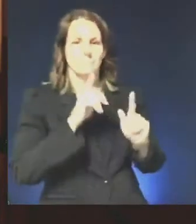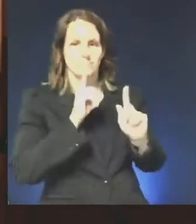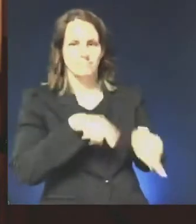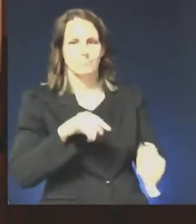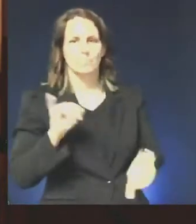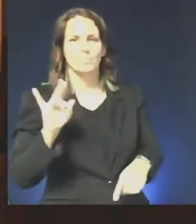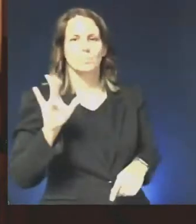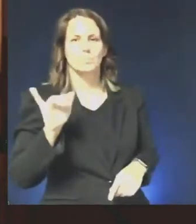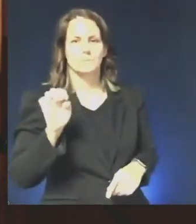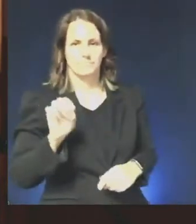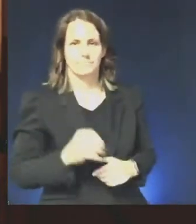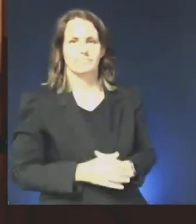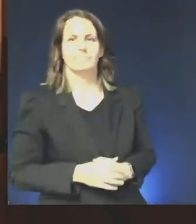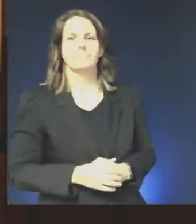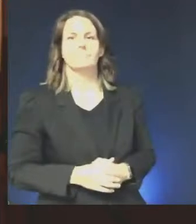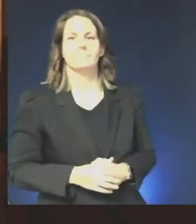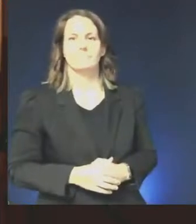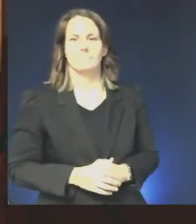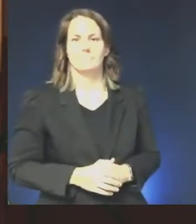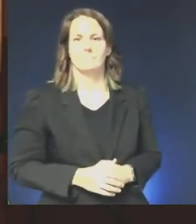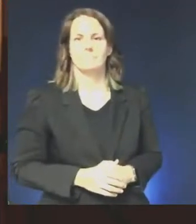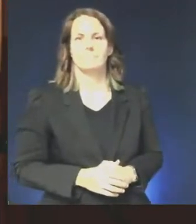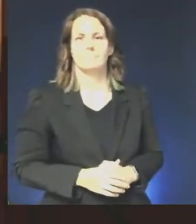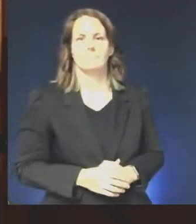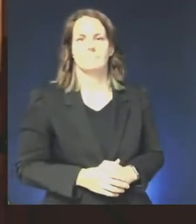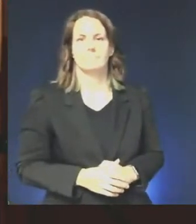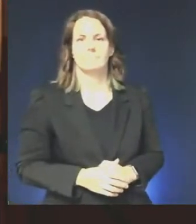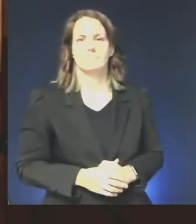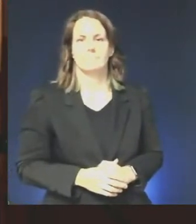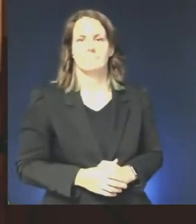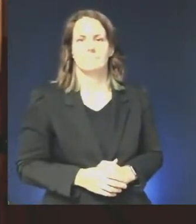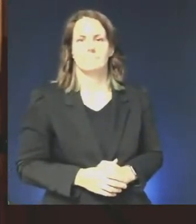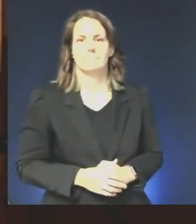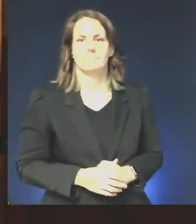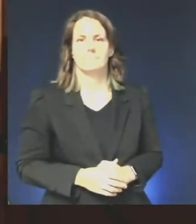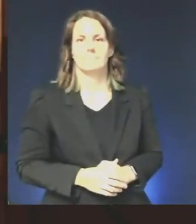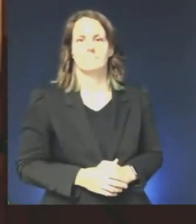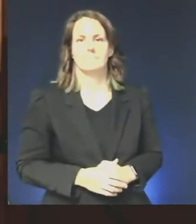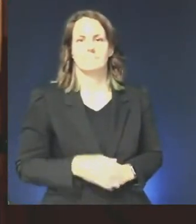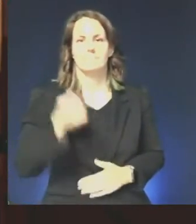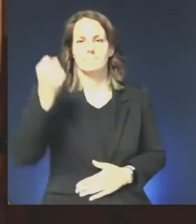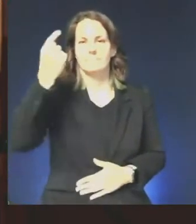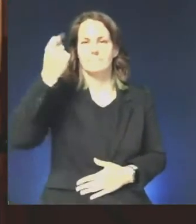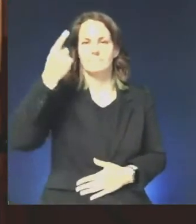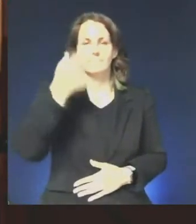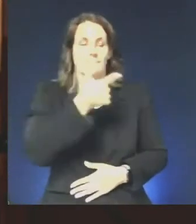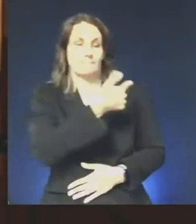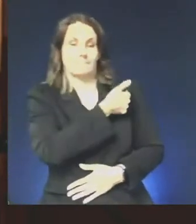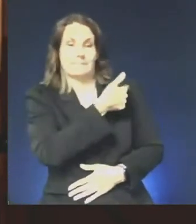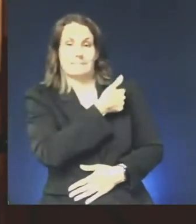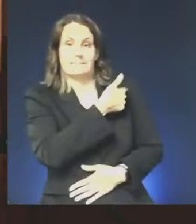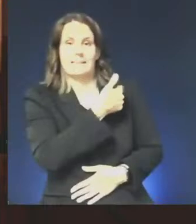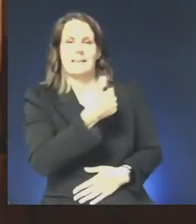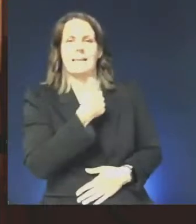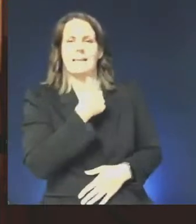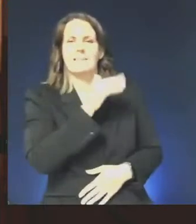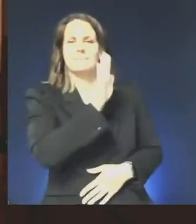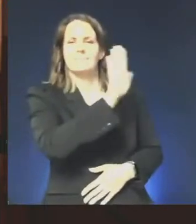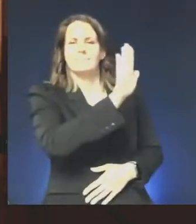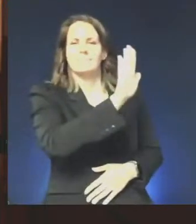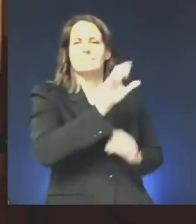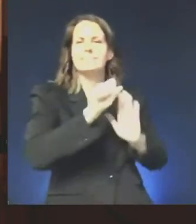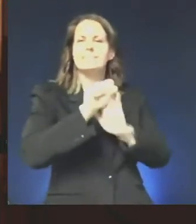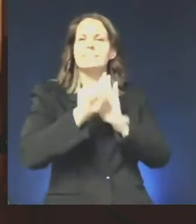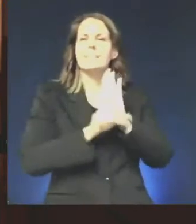and we would have to explore that and study that, and it does take some time to institute a new administrative